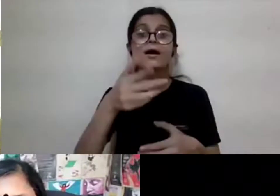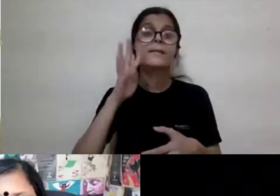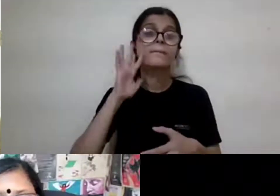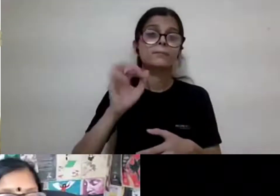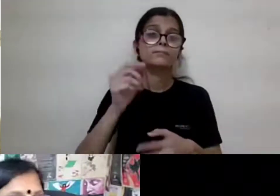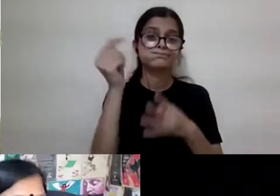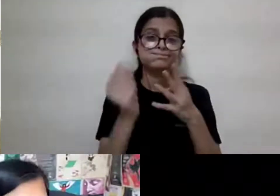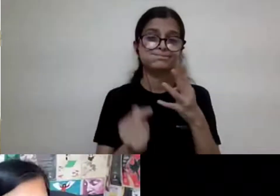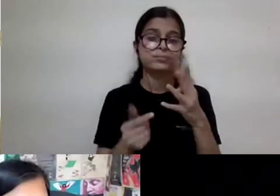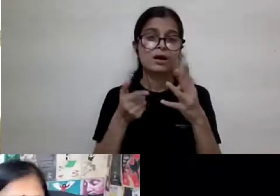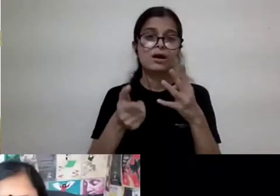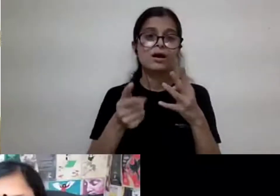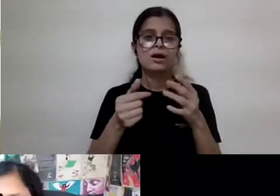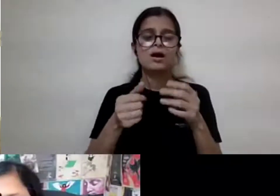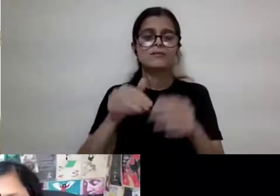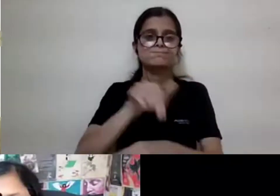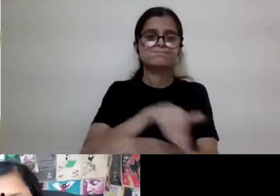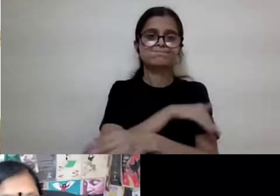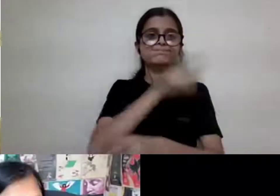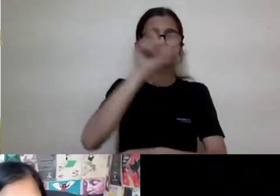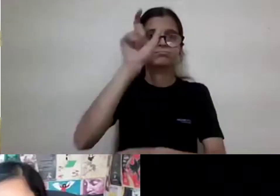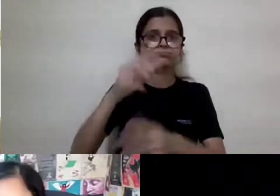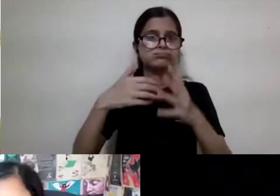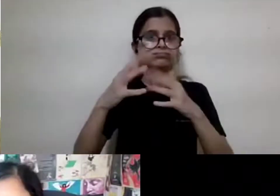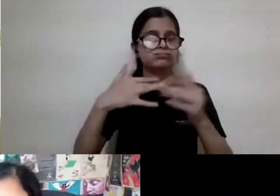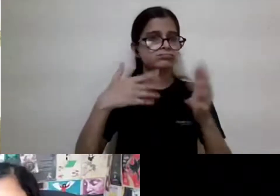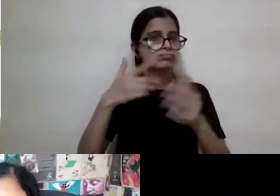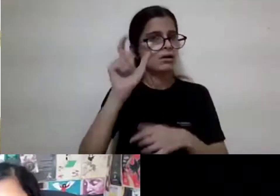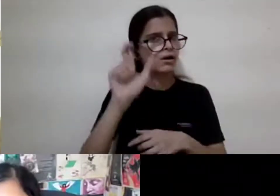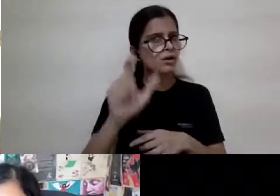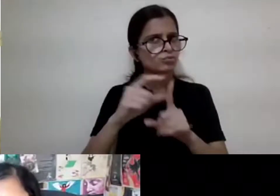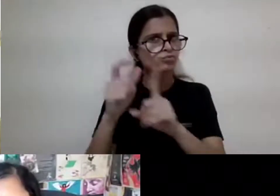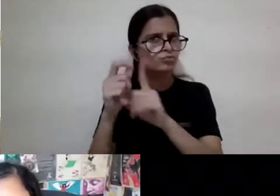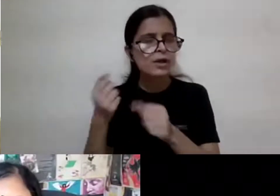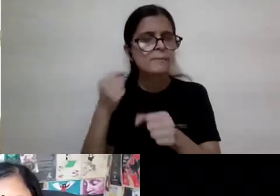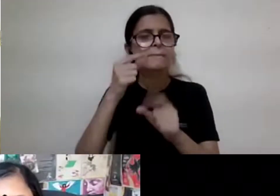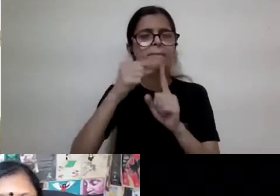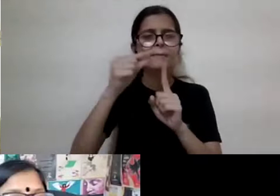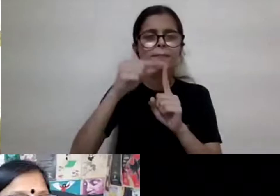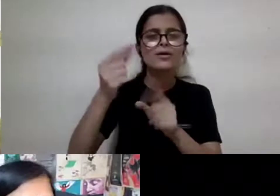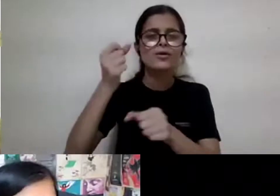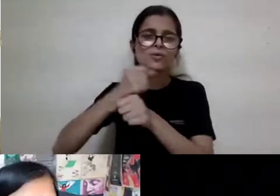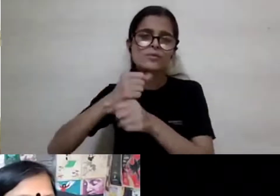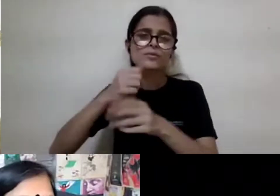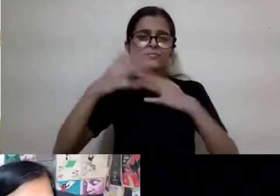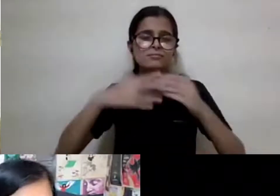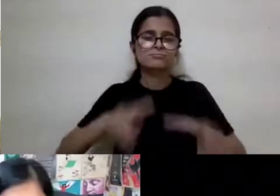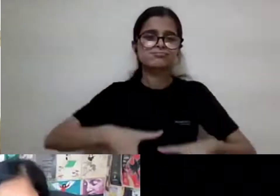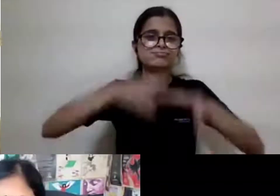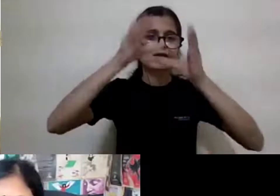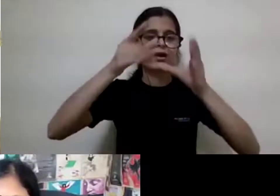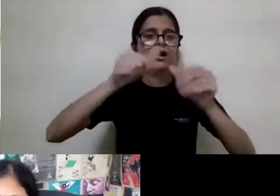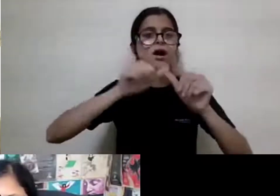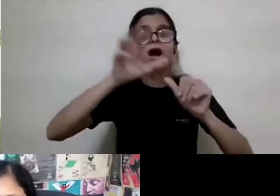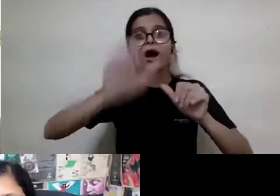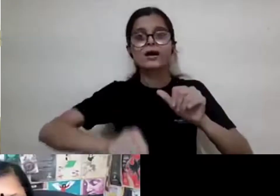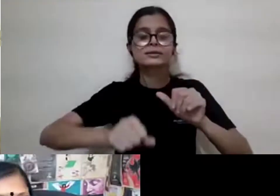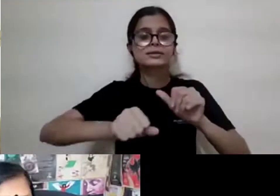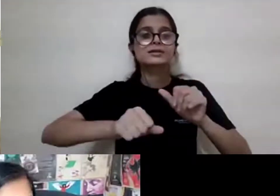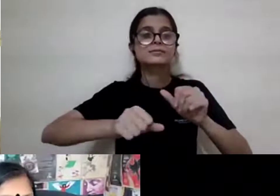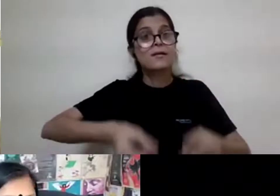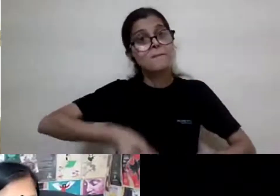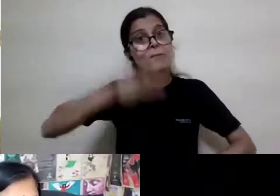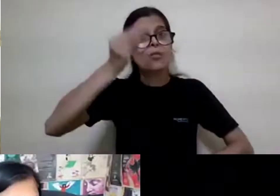to existing architecture, like public or government buildings, to make it more accessible to people with disabilities?